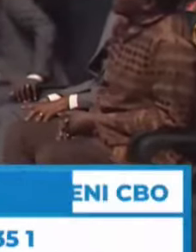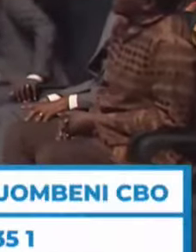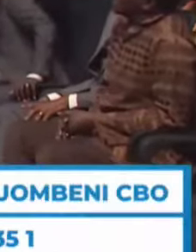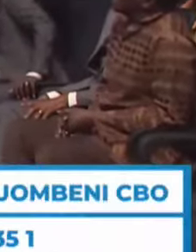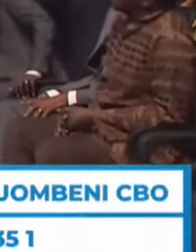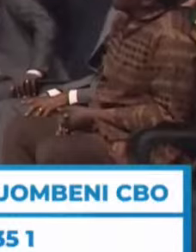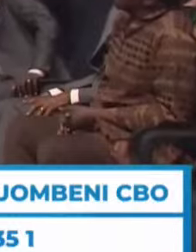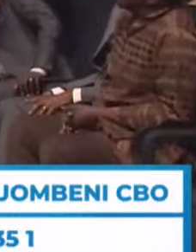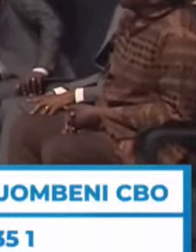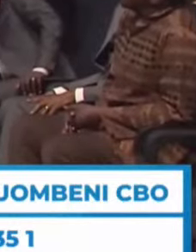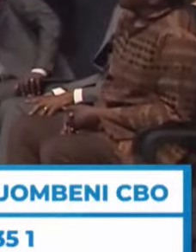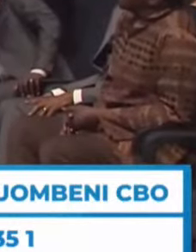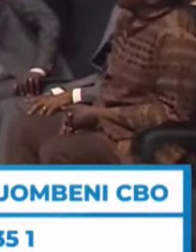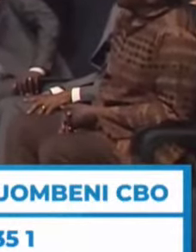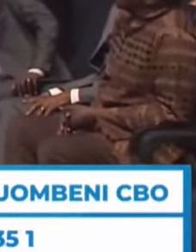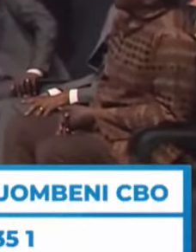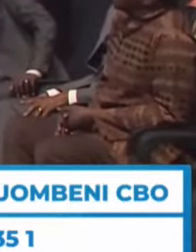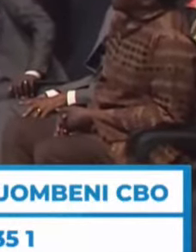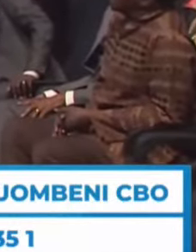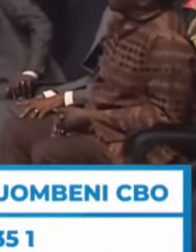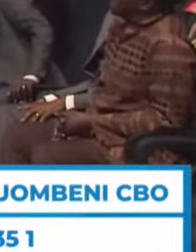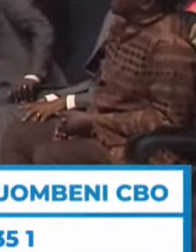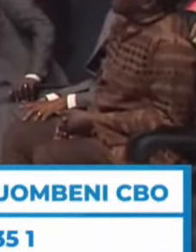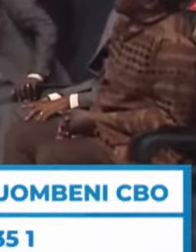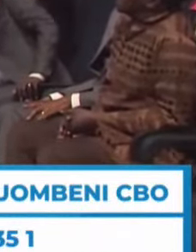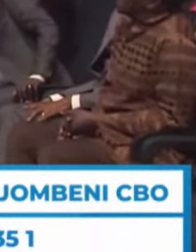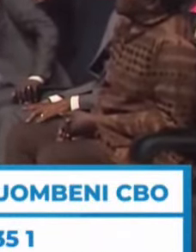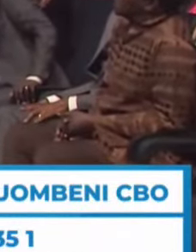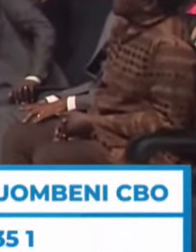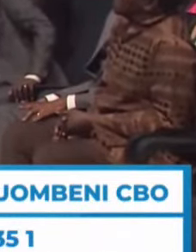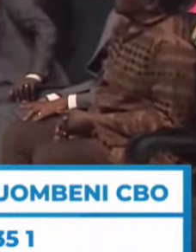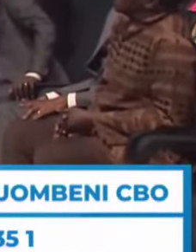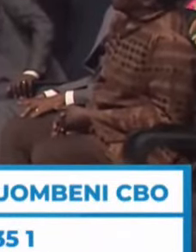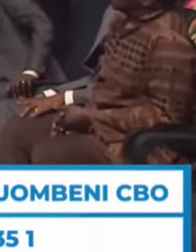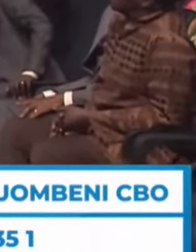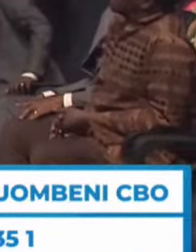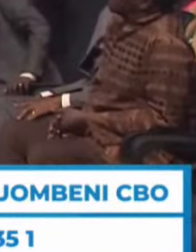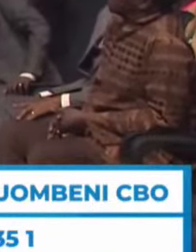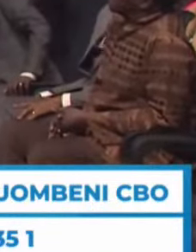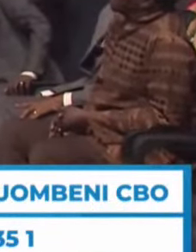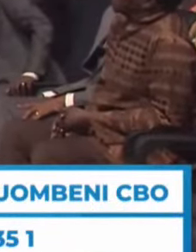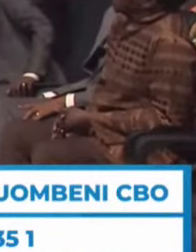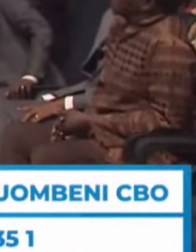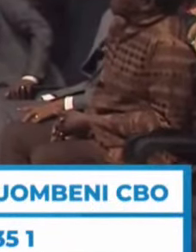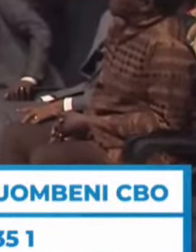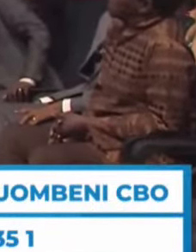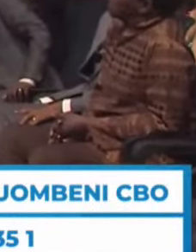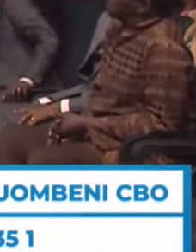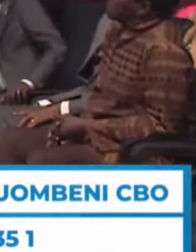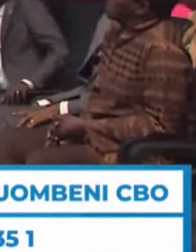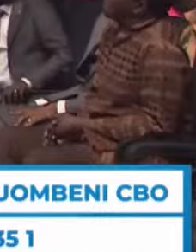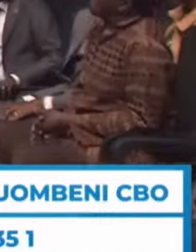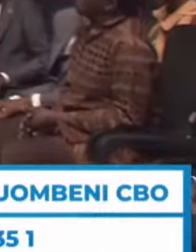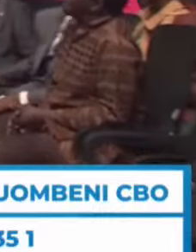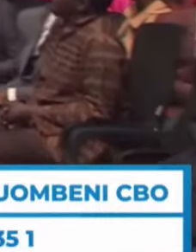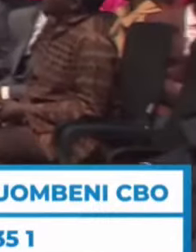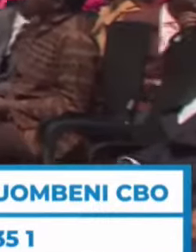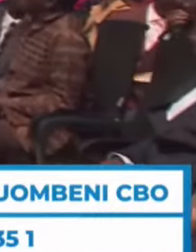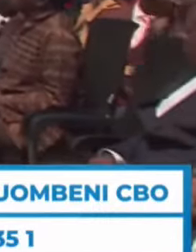God because it was an impossible situation for us my Beverly and I in Beverly come